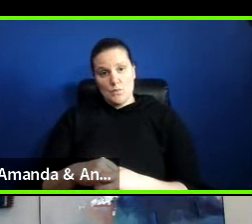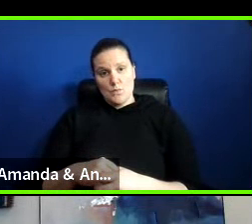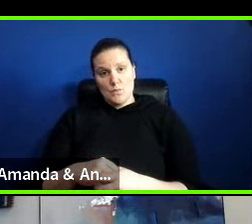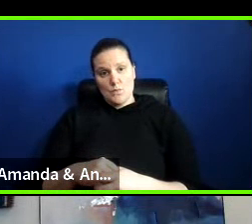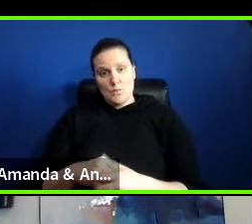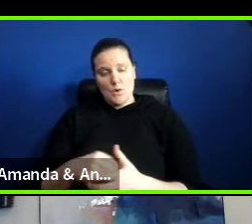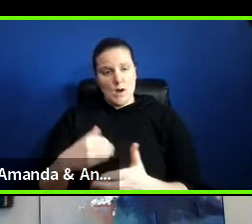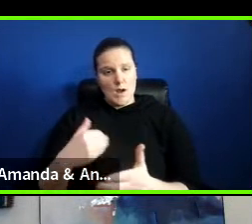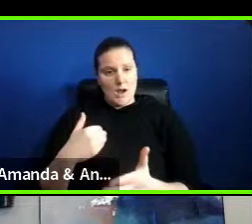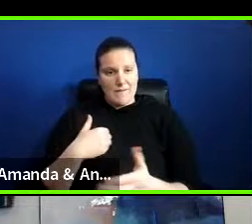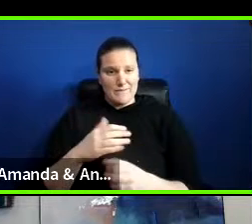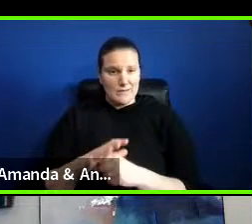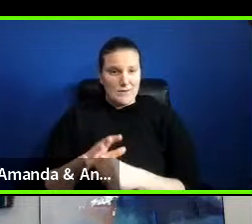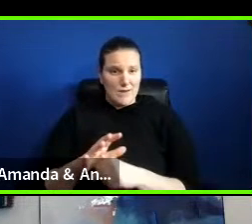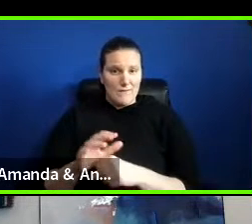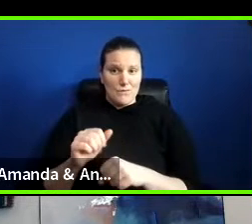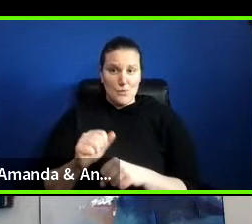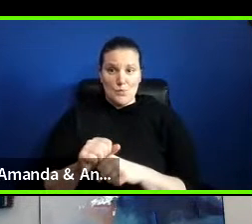there's going to be enough workers